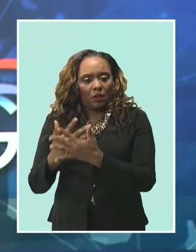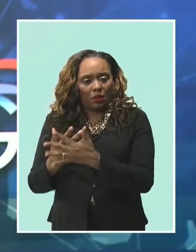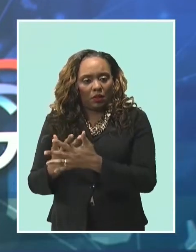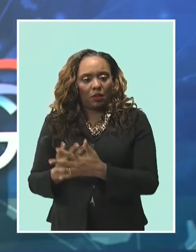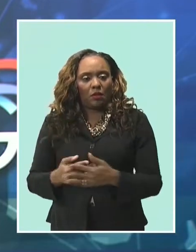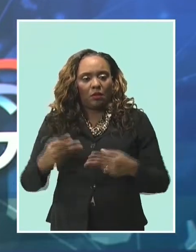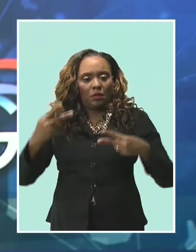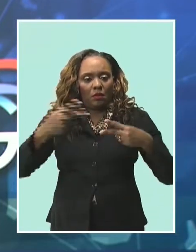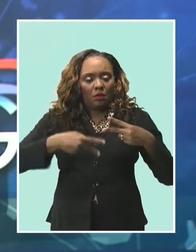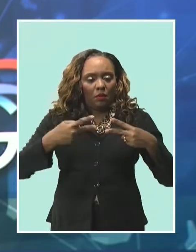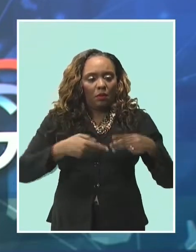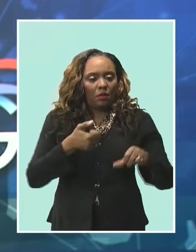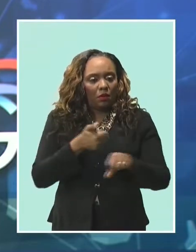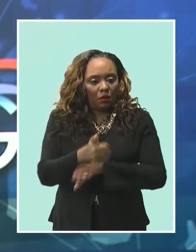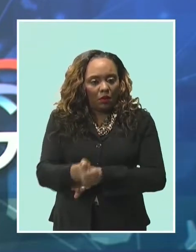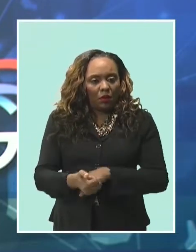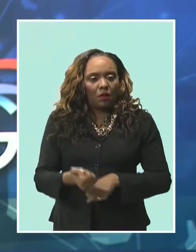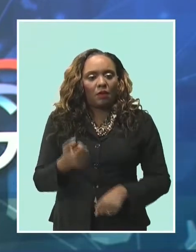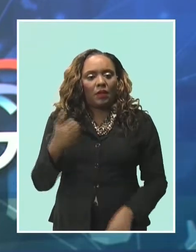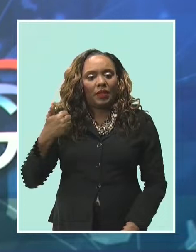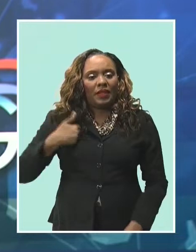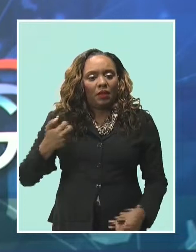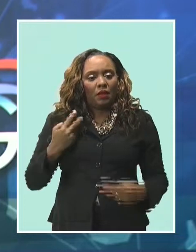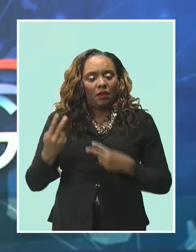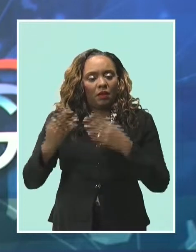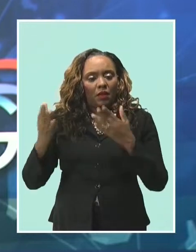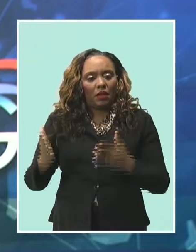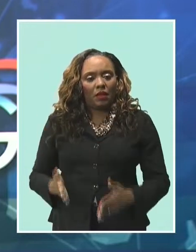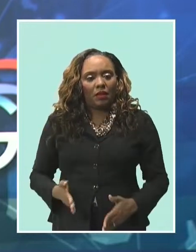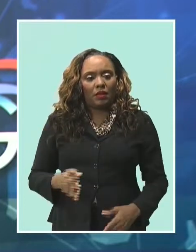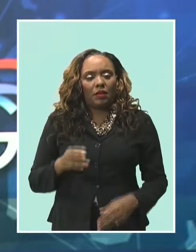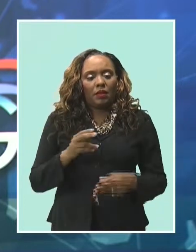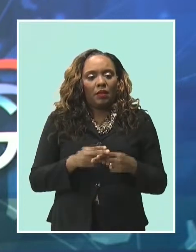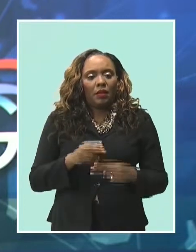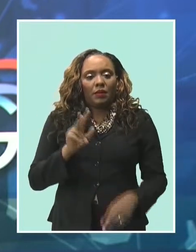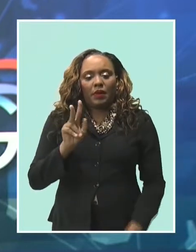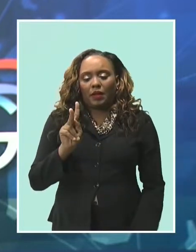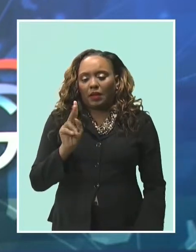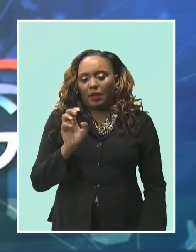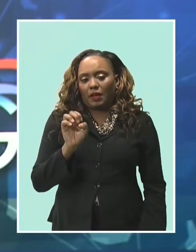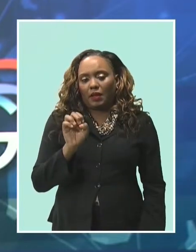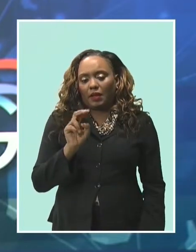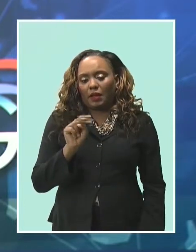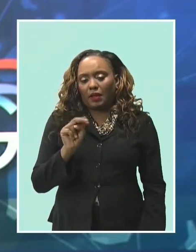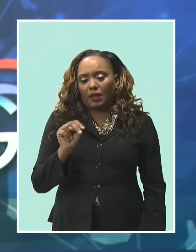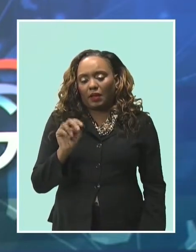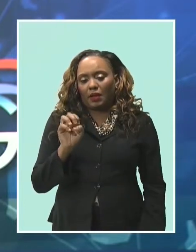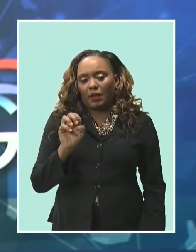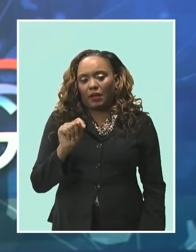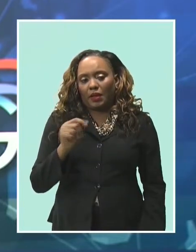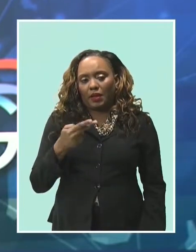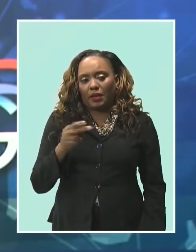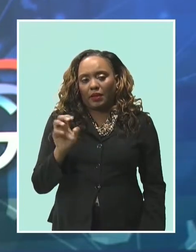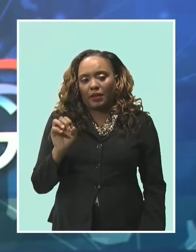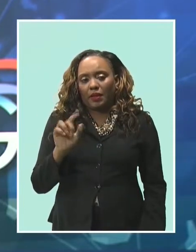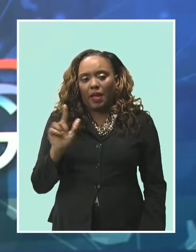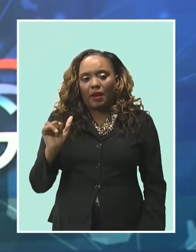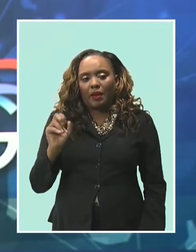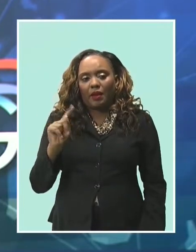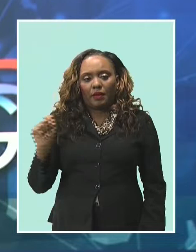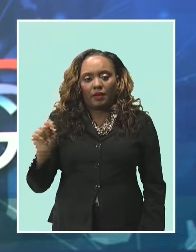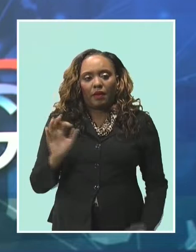was charged in connection with the attack on Canadian visitor Kenneth Elliott at his Eland Park, Christchurch vacation home on February